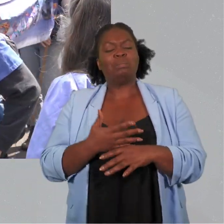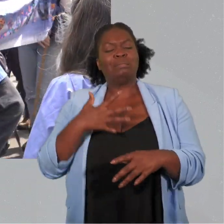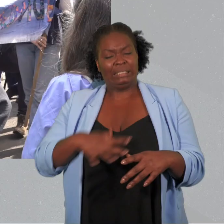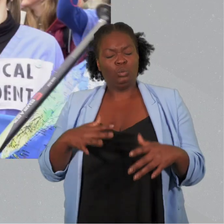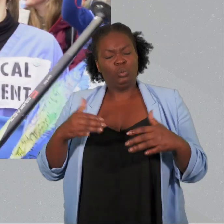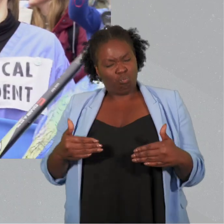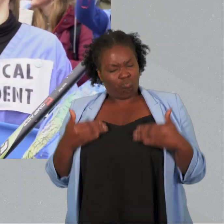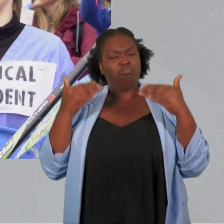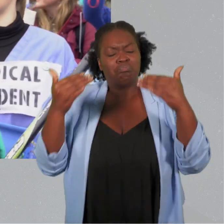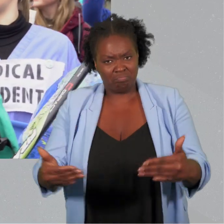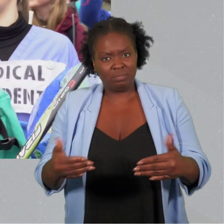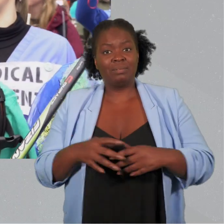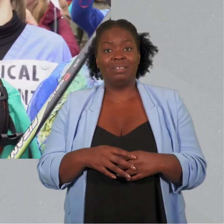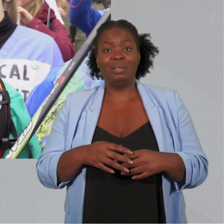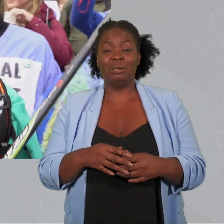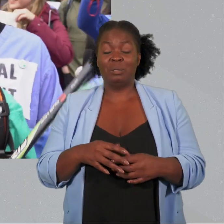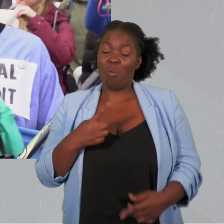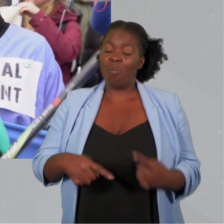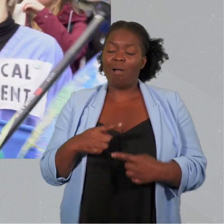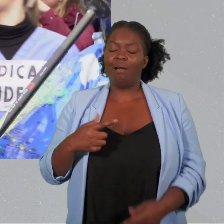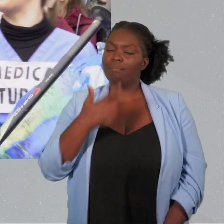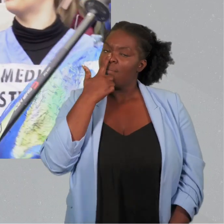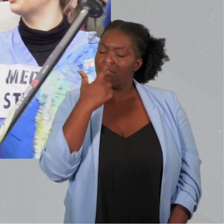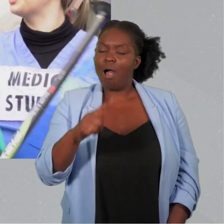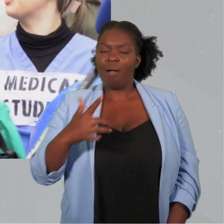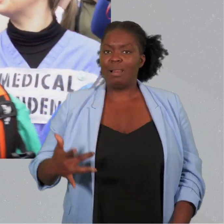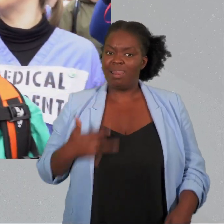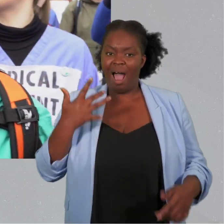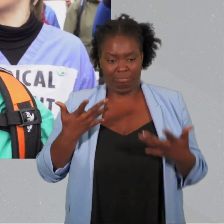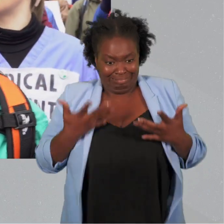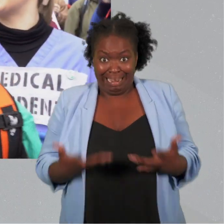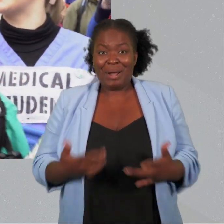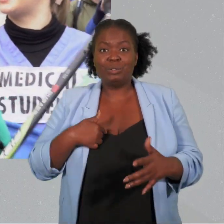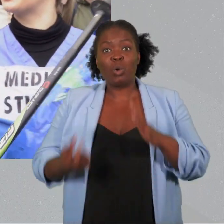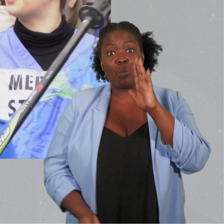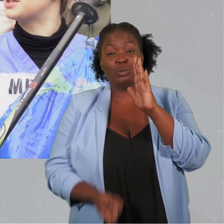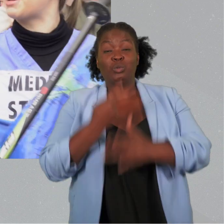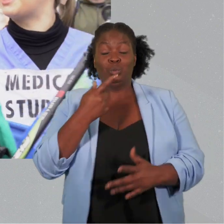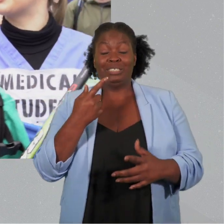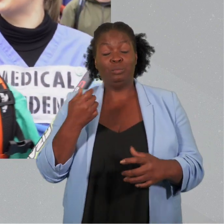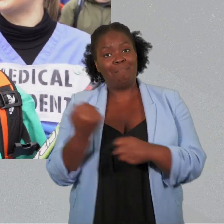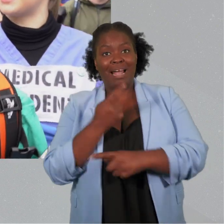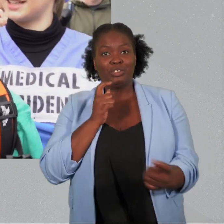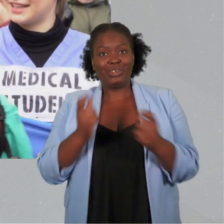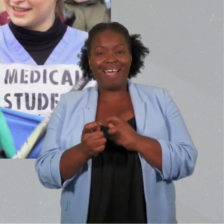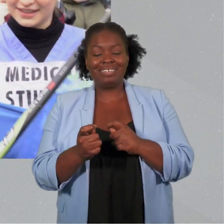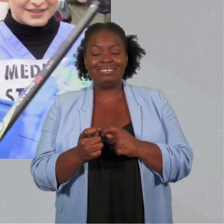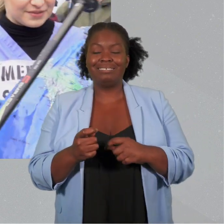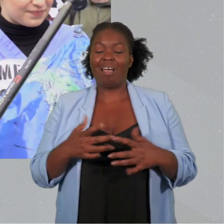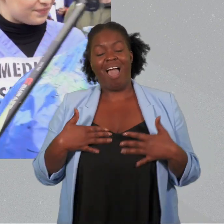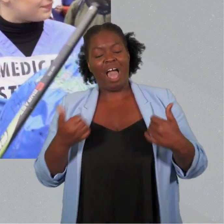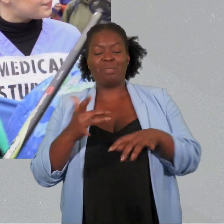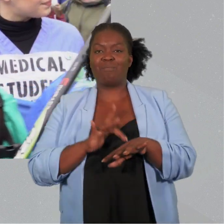work. We are very fortunate to be alive now to have the opportunity to do something about it. And as health professionals, we